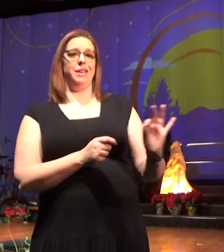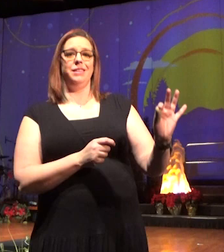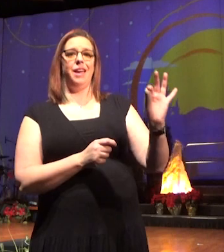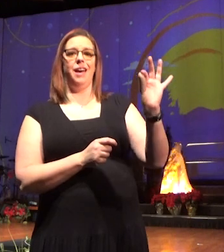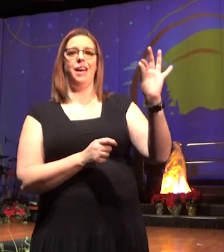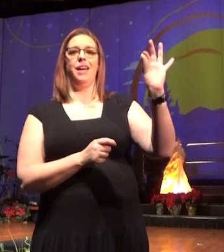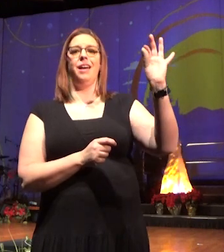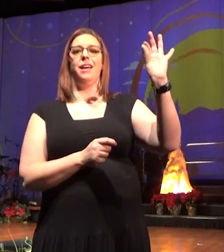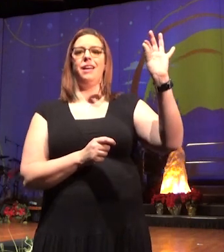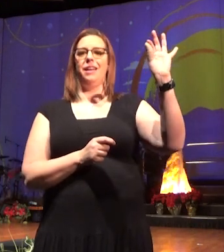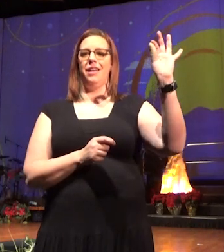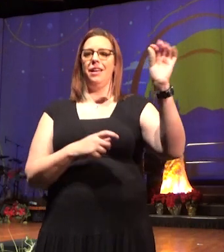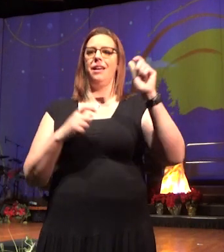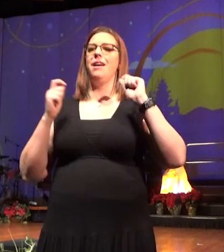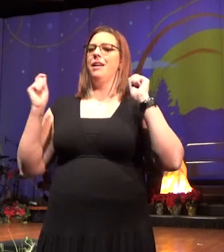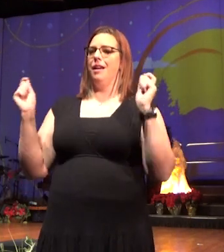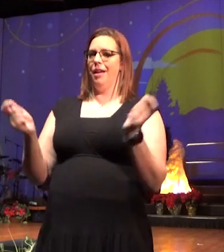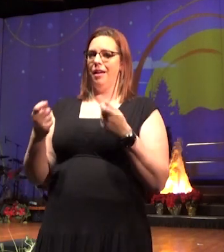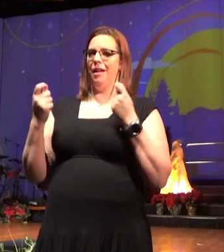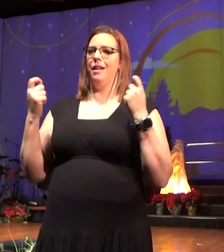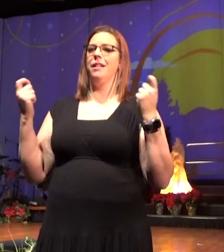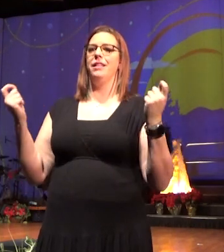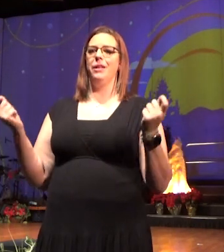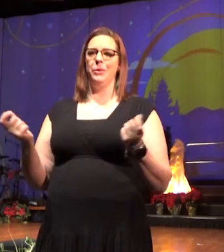Oh, yeah, hey, yeah.